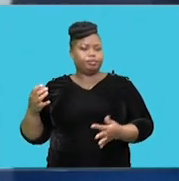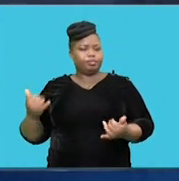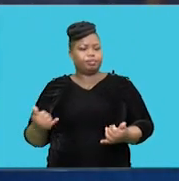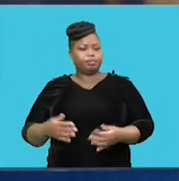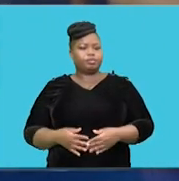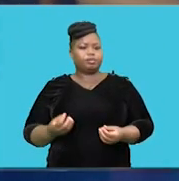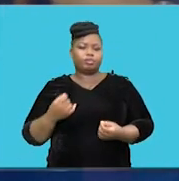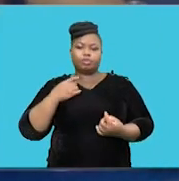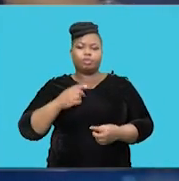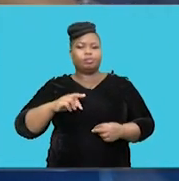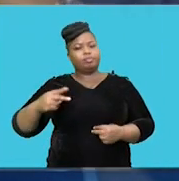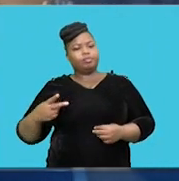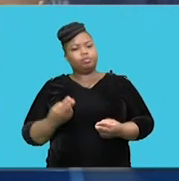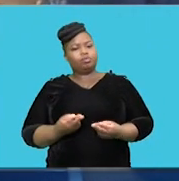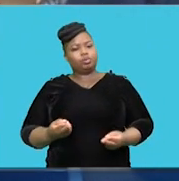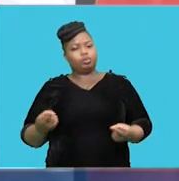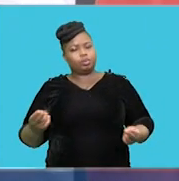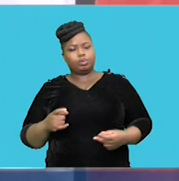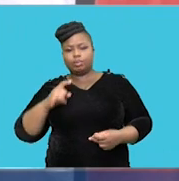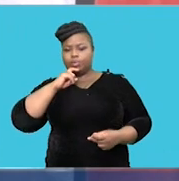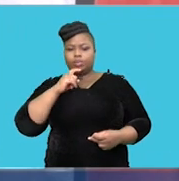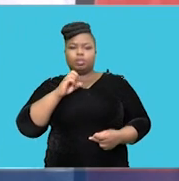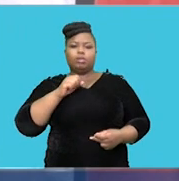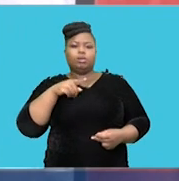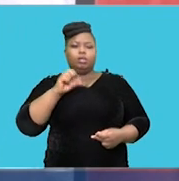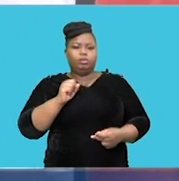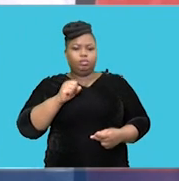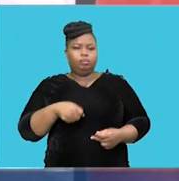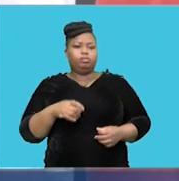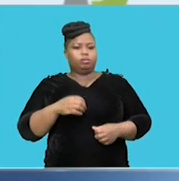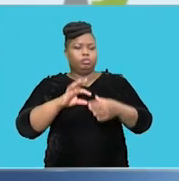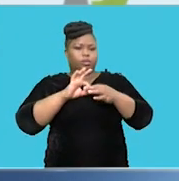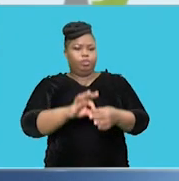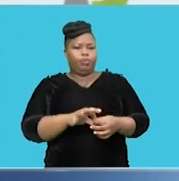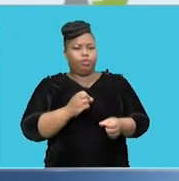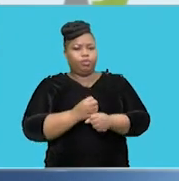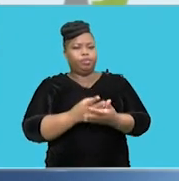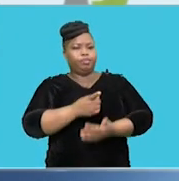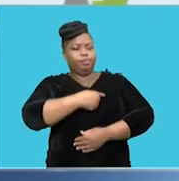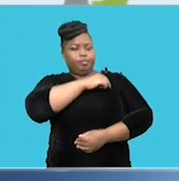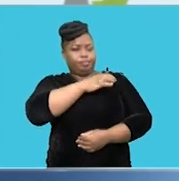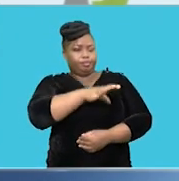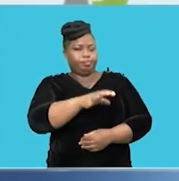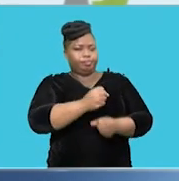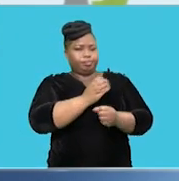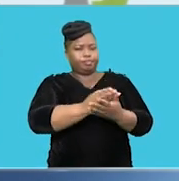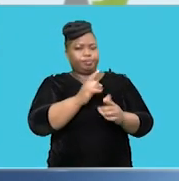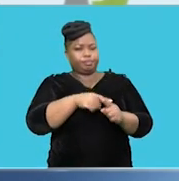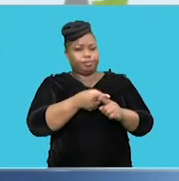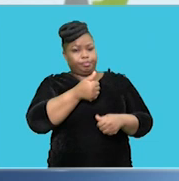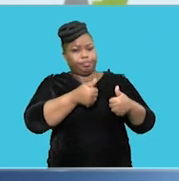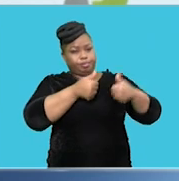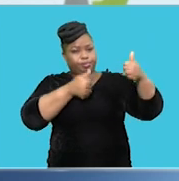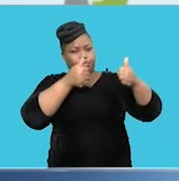been provided with alternative resources The SAPS has committed to executing its mandate of protecting The executive of the